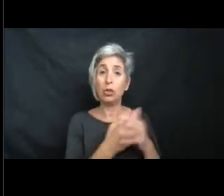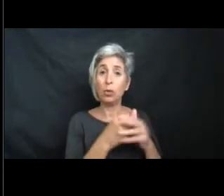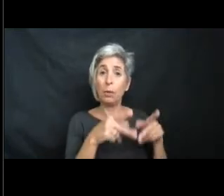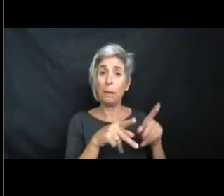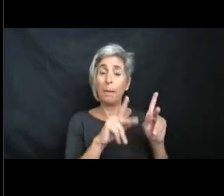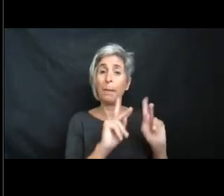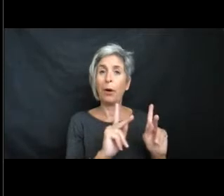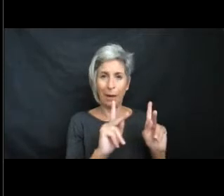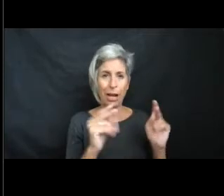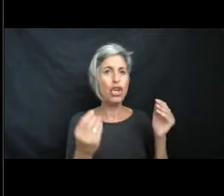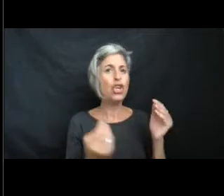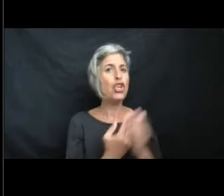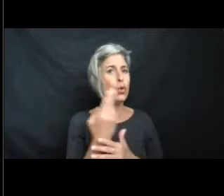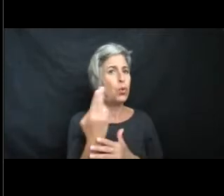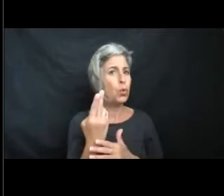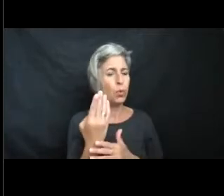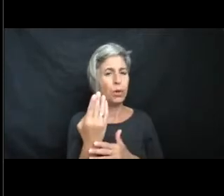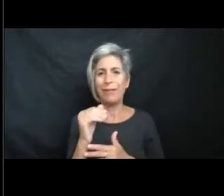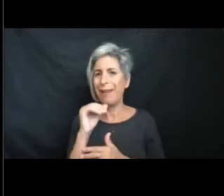Sages.